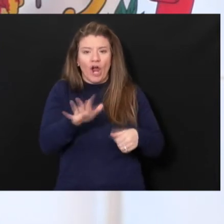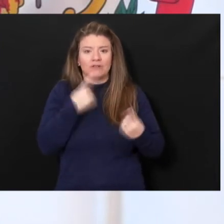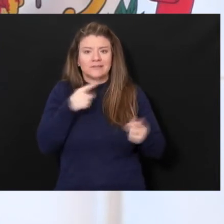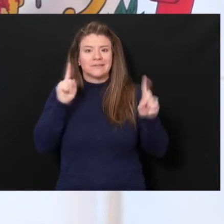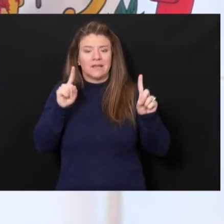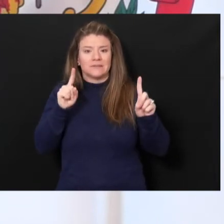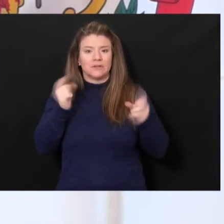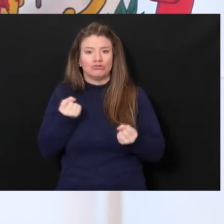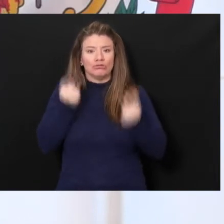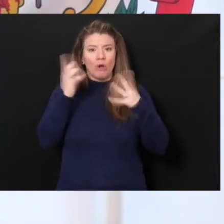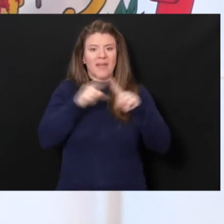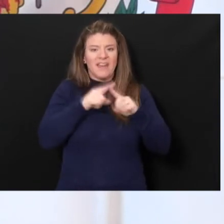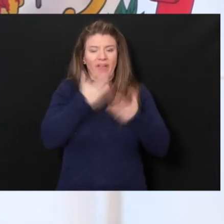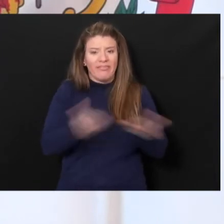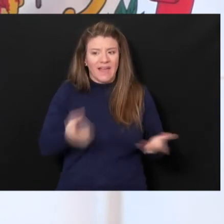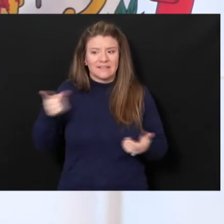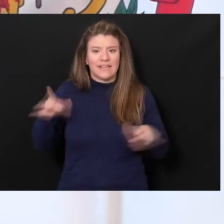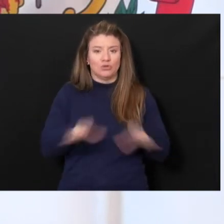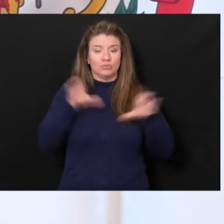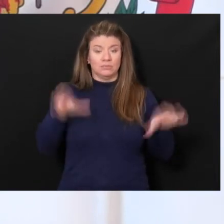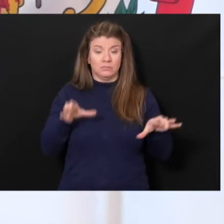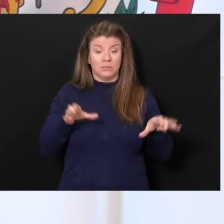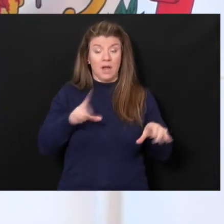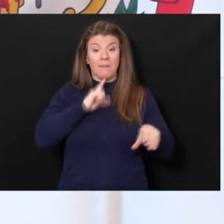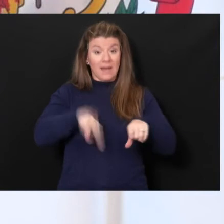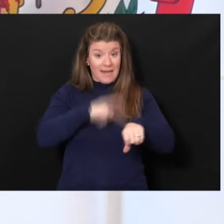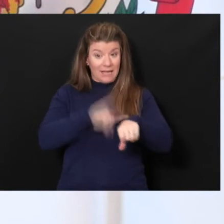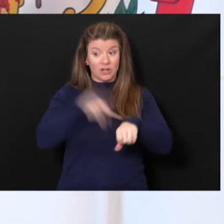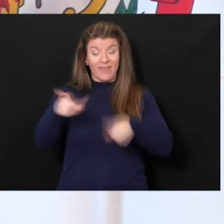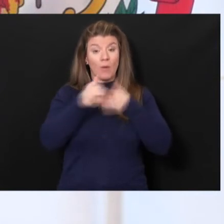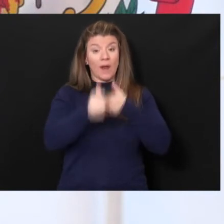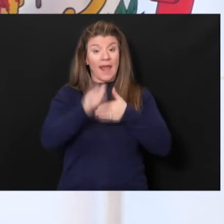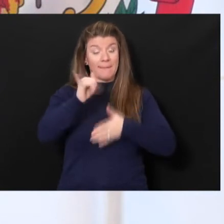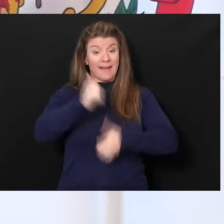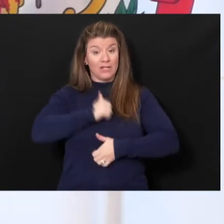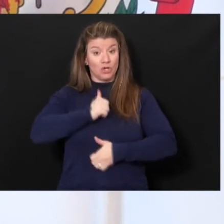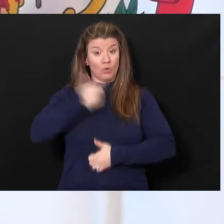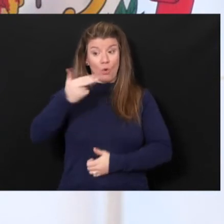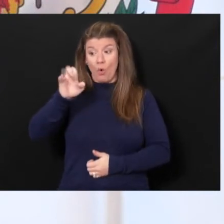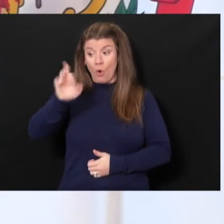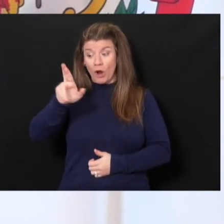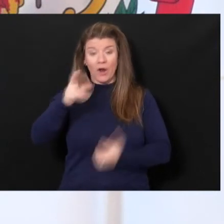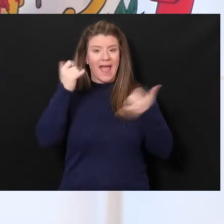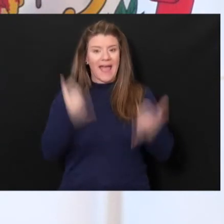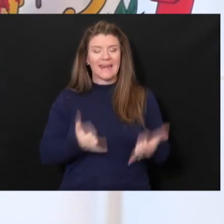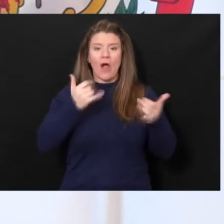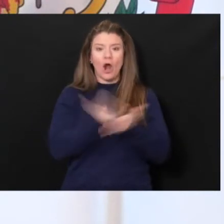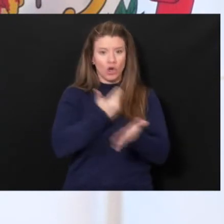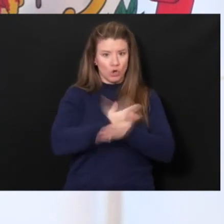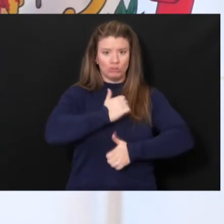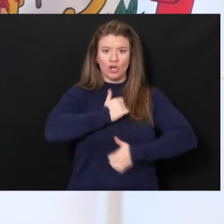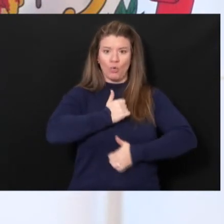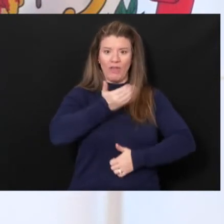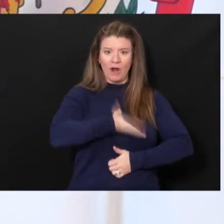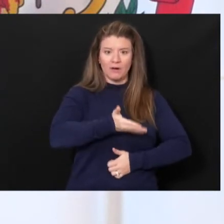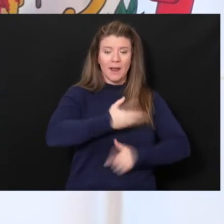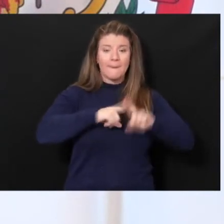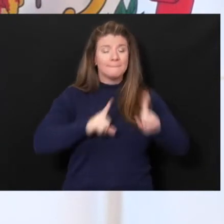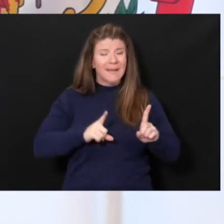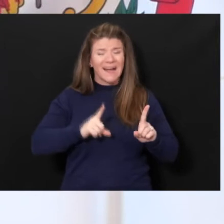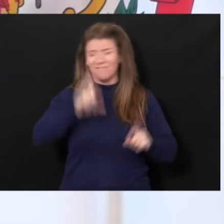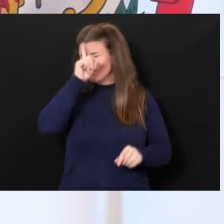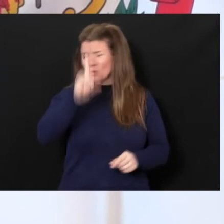table. Naturally, they've been led by our great general and now the great generals that we have there now. But